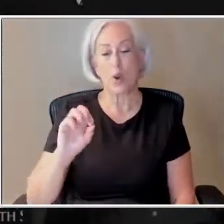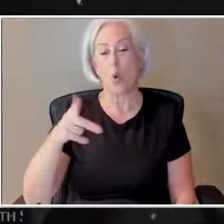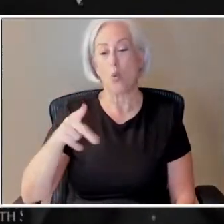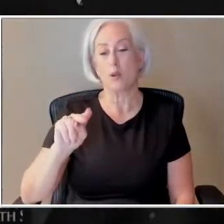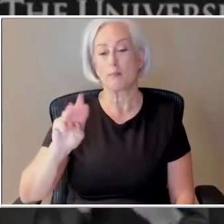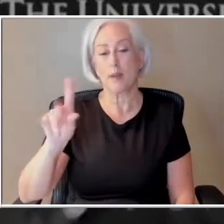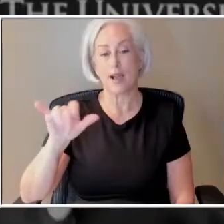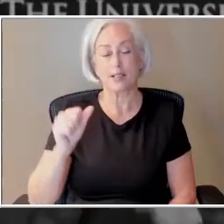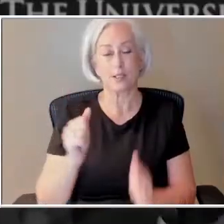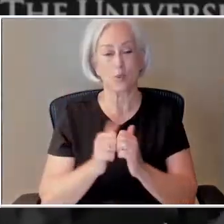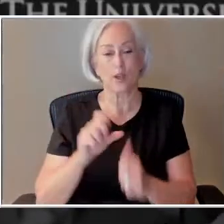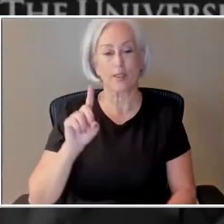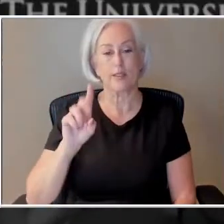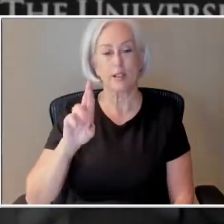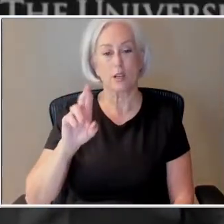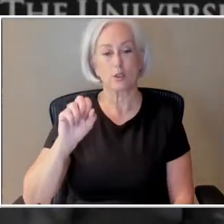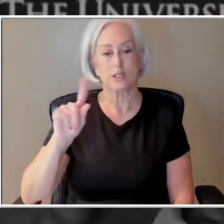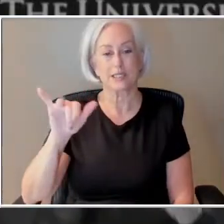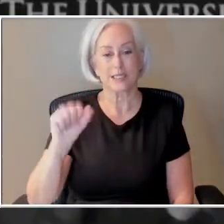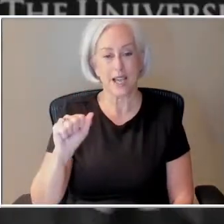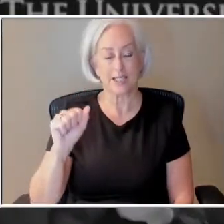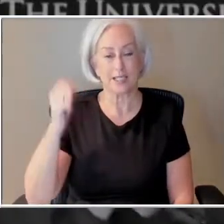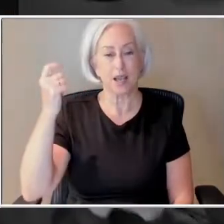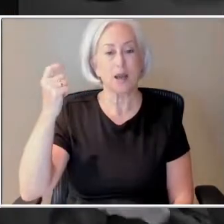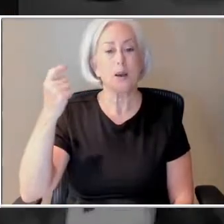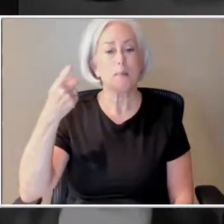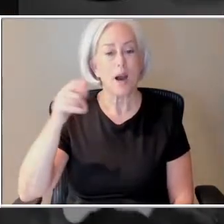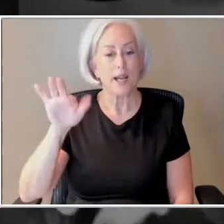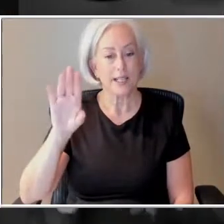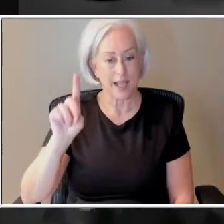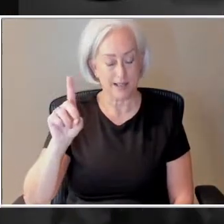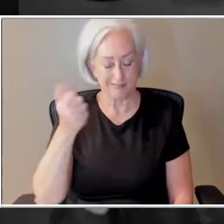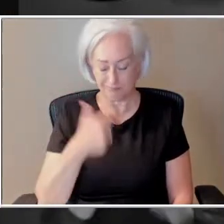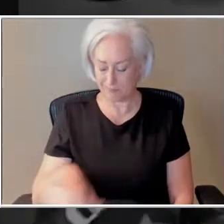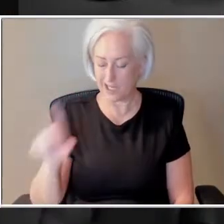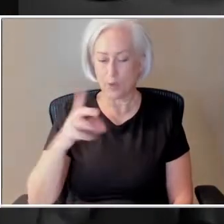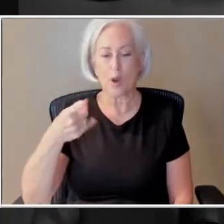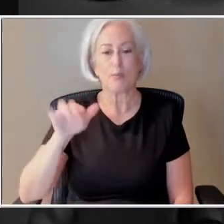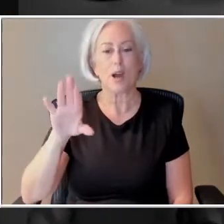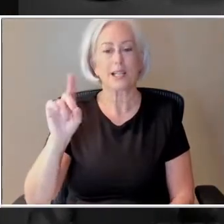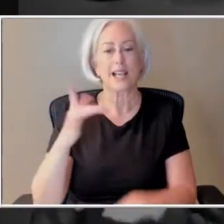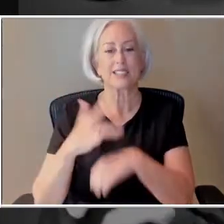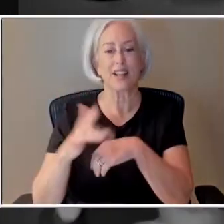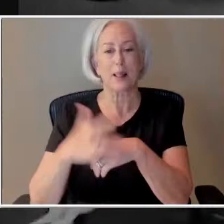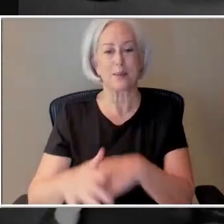with Dr. Stites podcast. Now, everywhere podcasts are available.